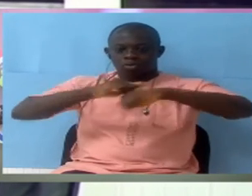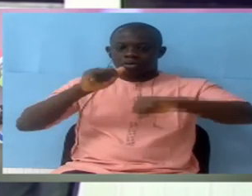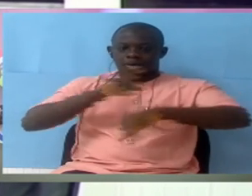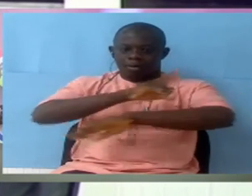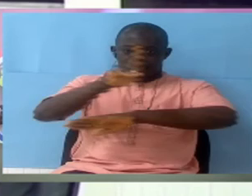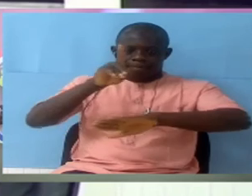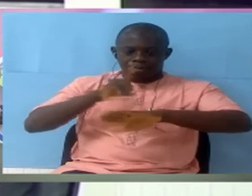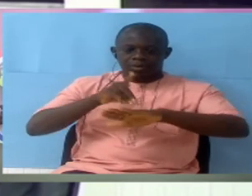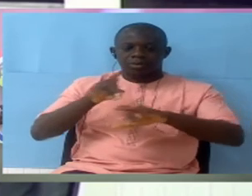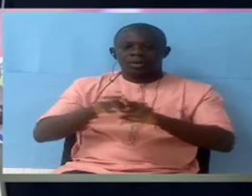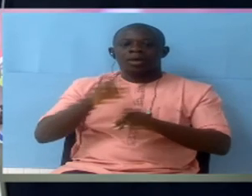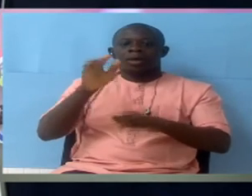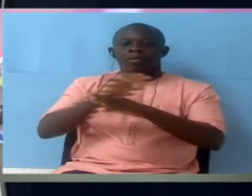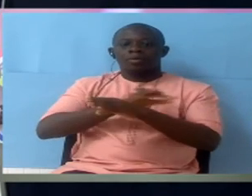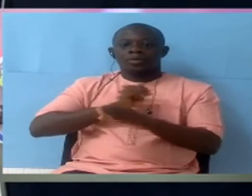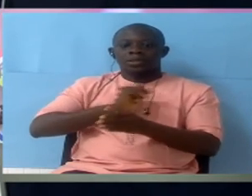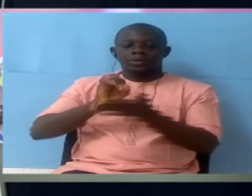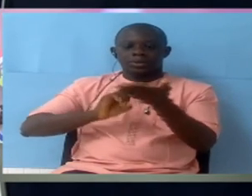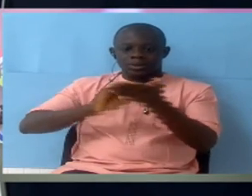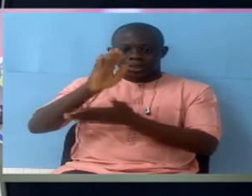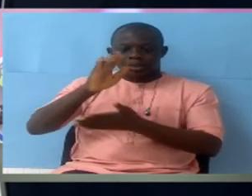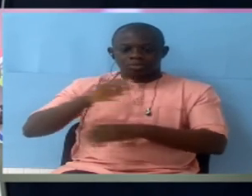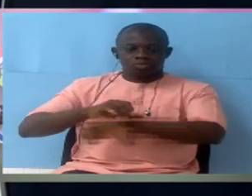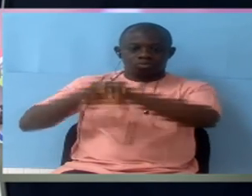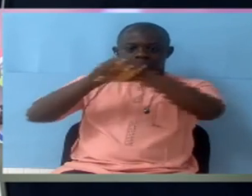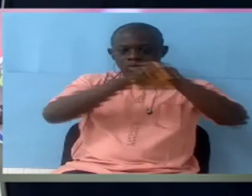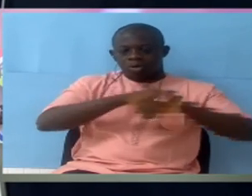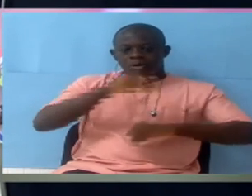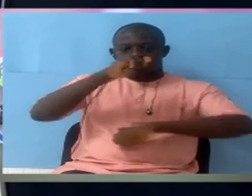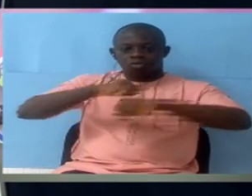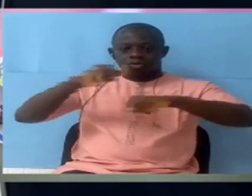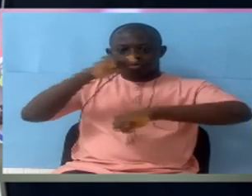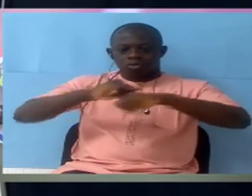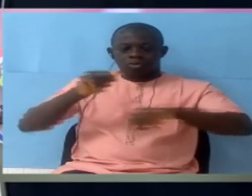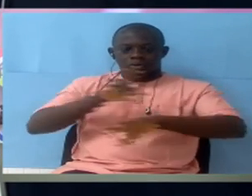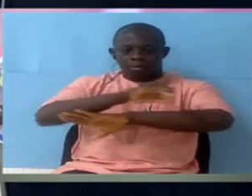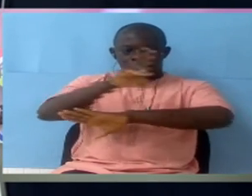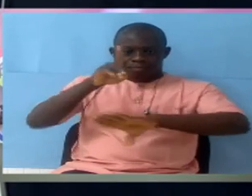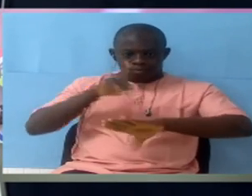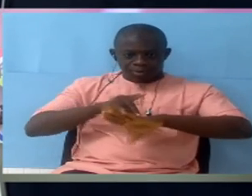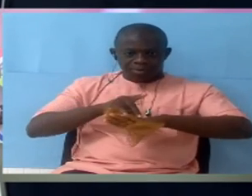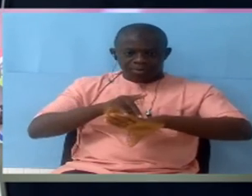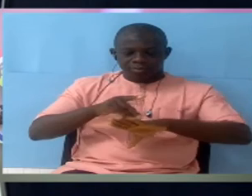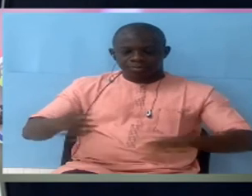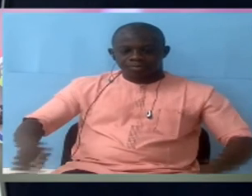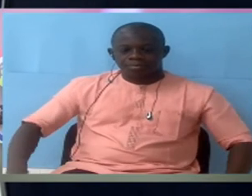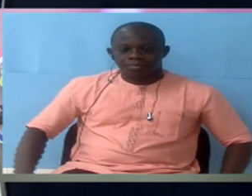ñi. Before he ordered that they should take you to the torture arena. Bala mo wax ne pour ñu